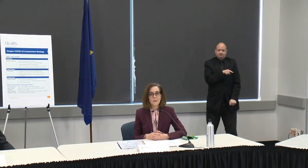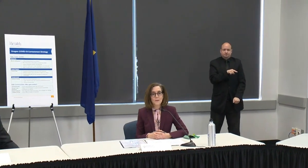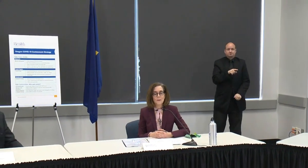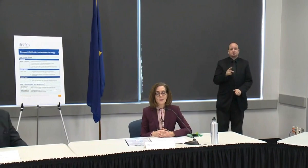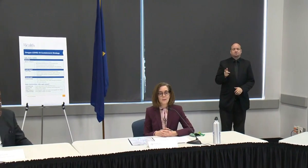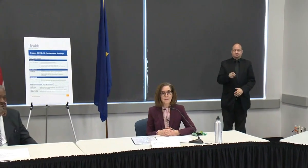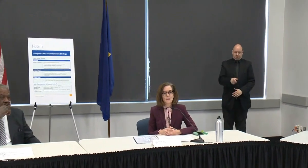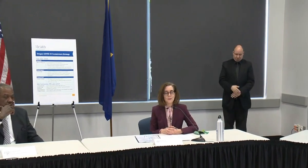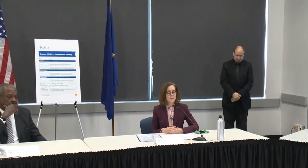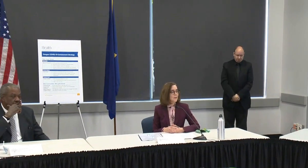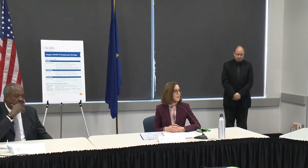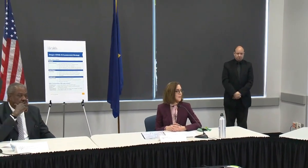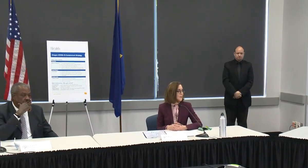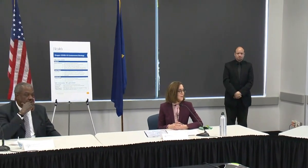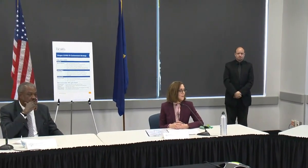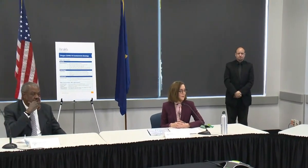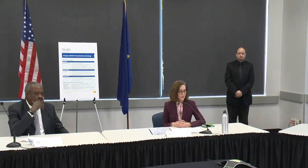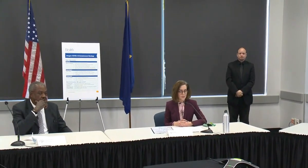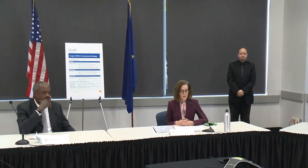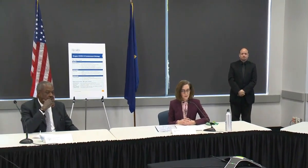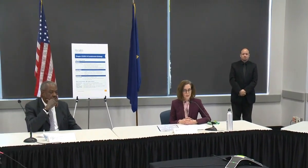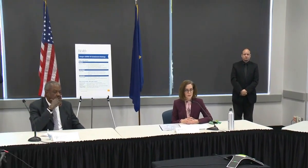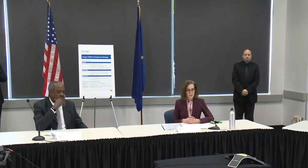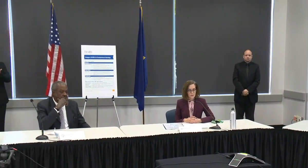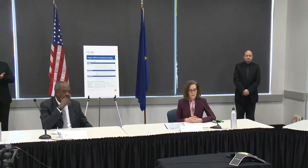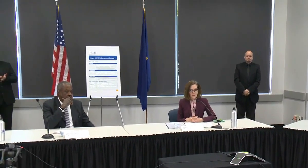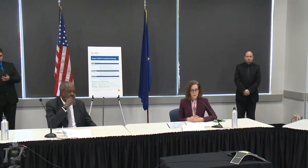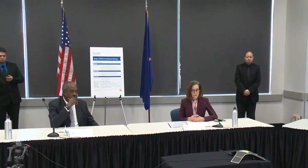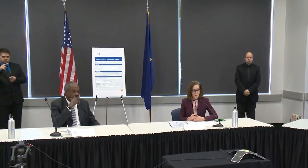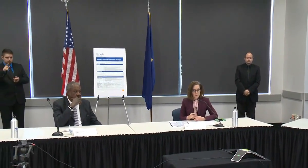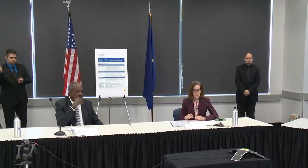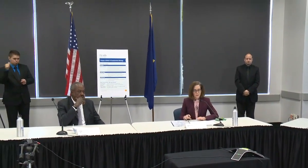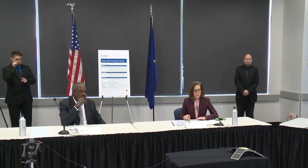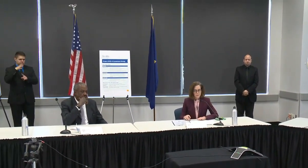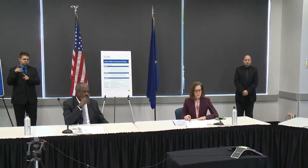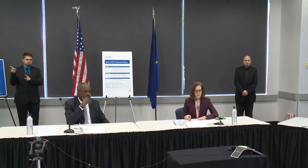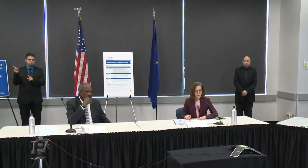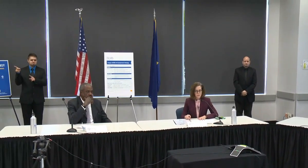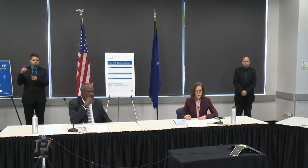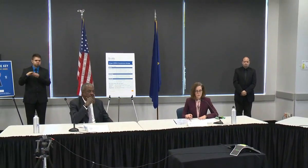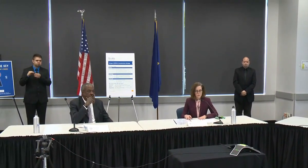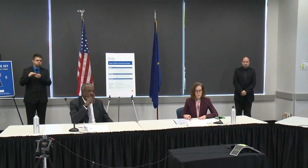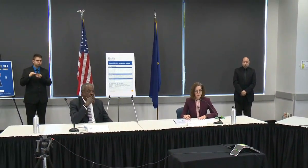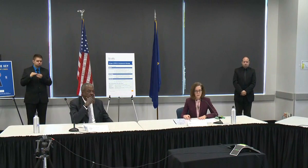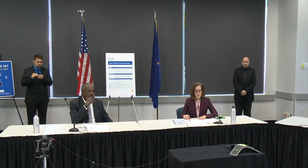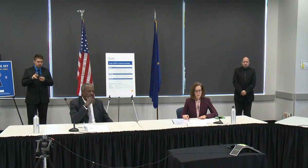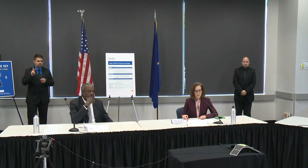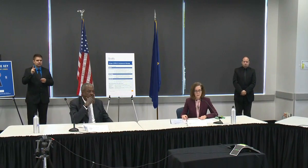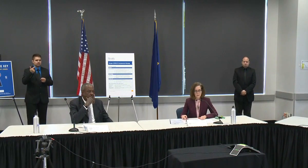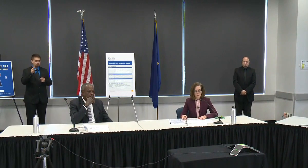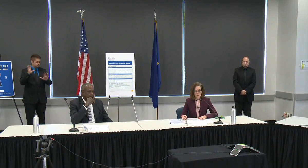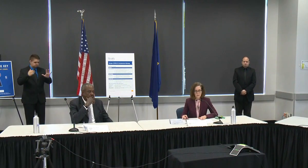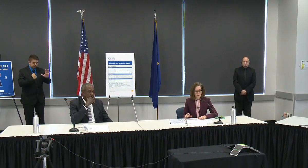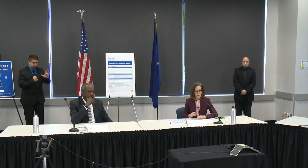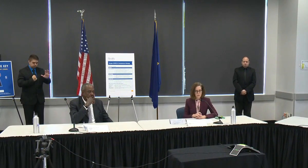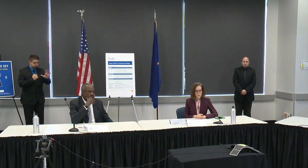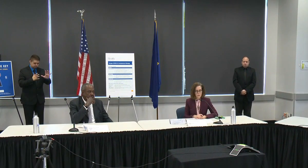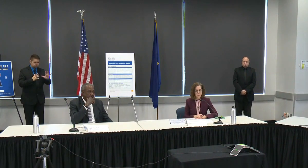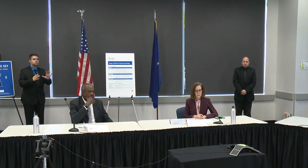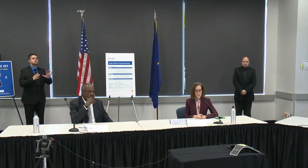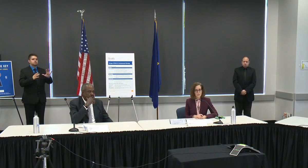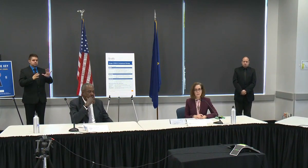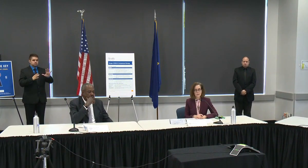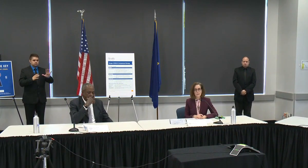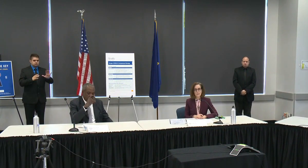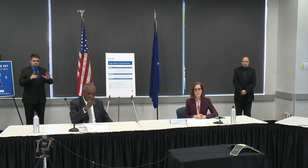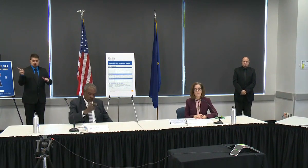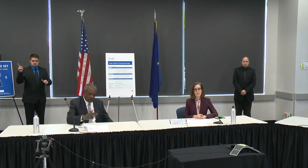go ahead morgan yeah hey morgan with hw apologies about that the stream was delayed um my question is